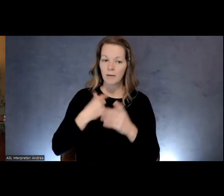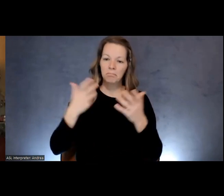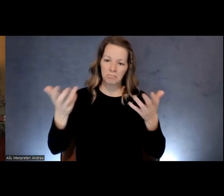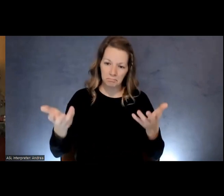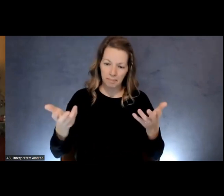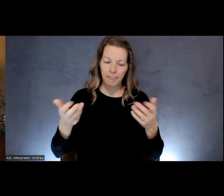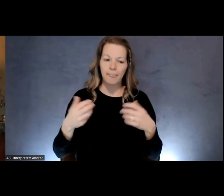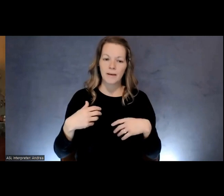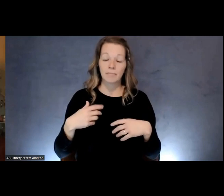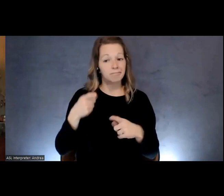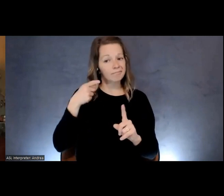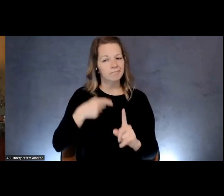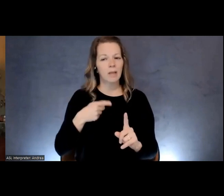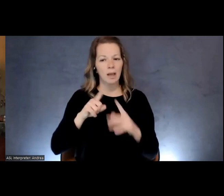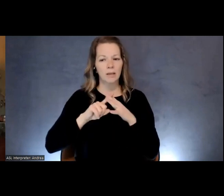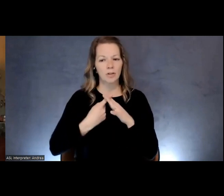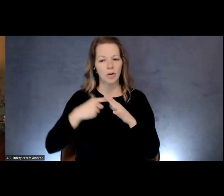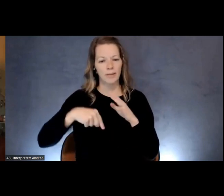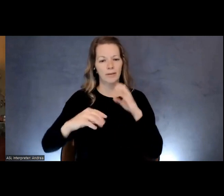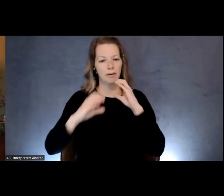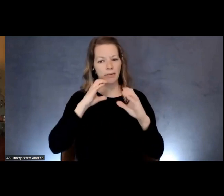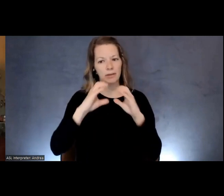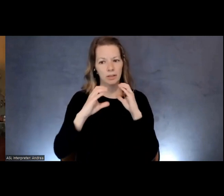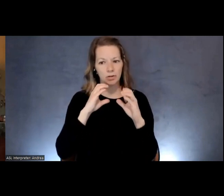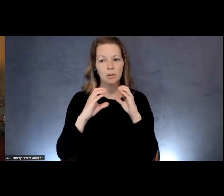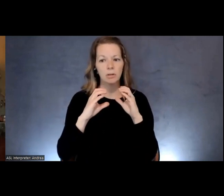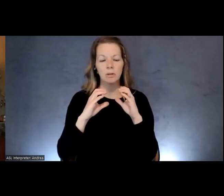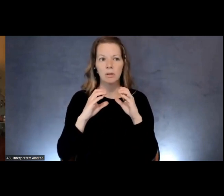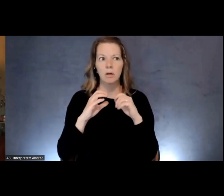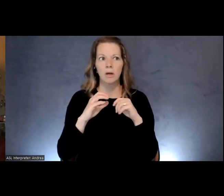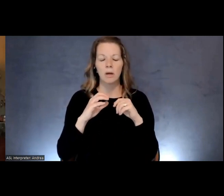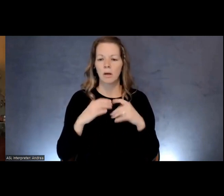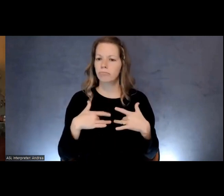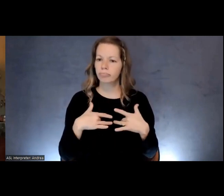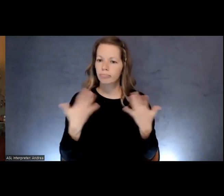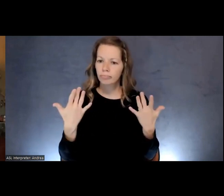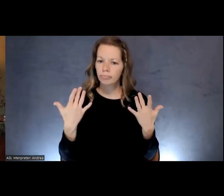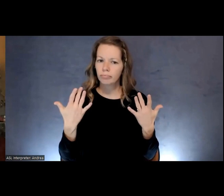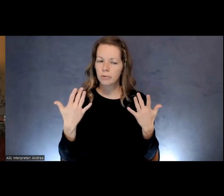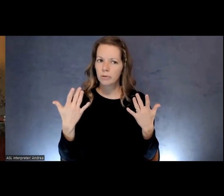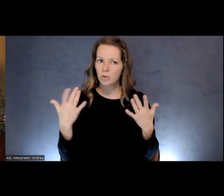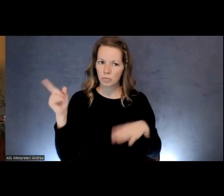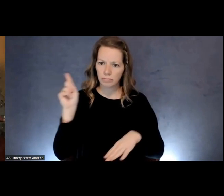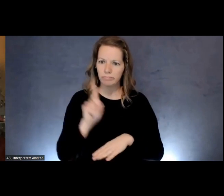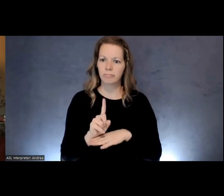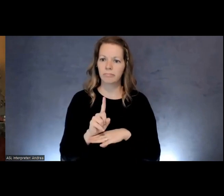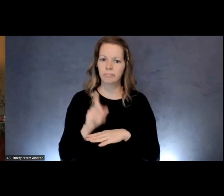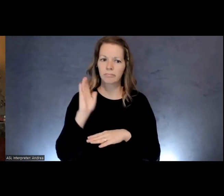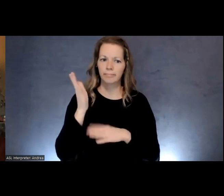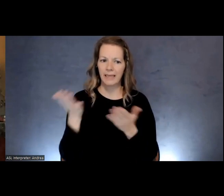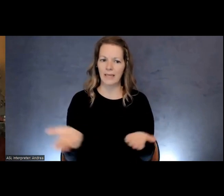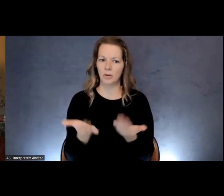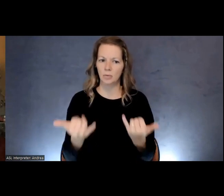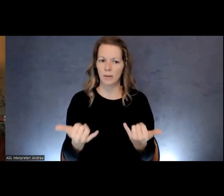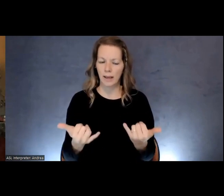why I began this conversation with, I am so delighted to be here in this conversation,